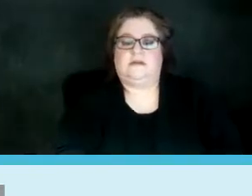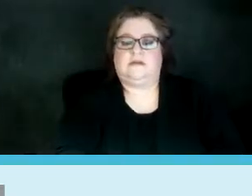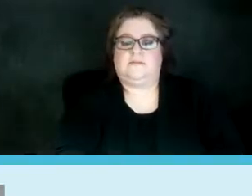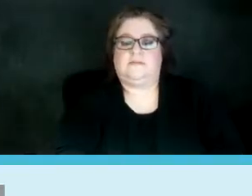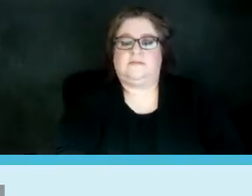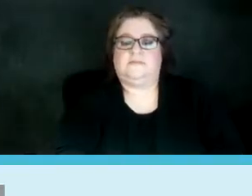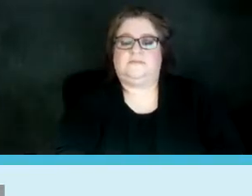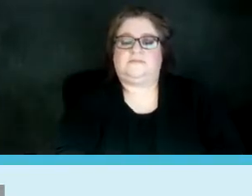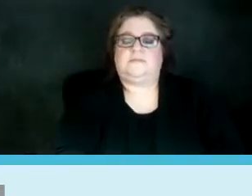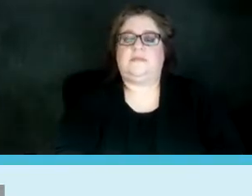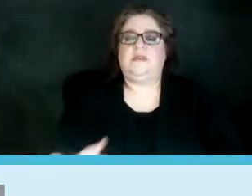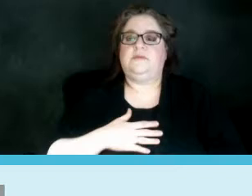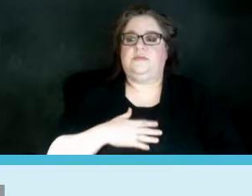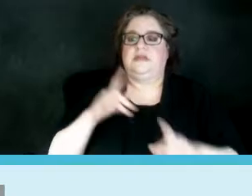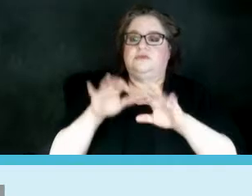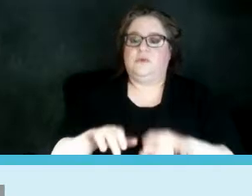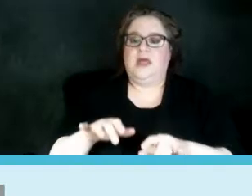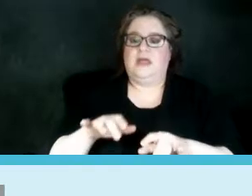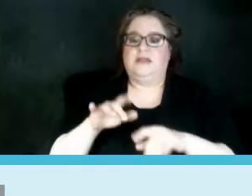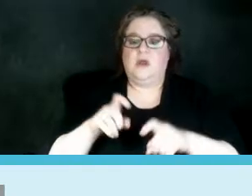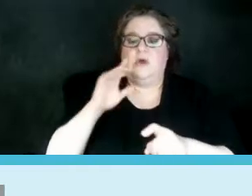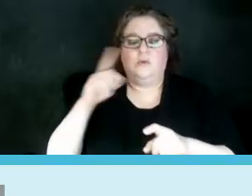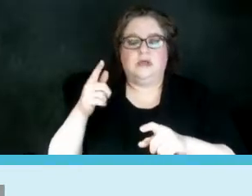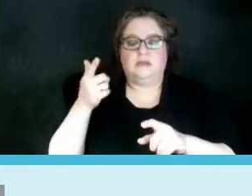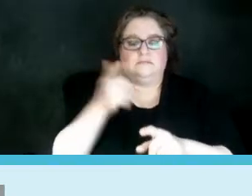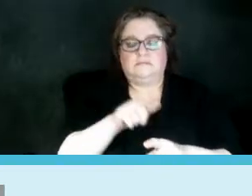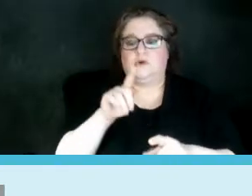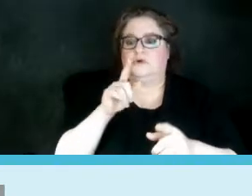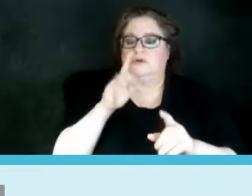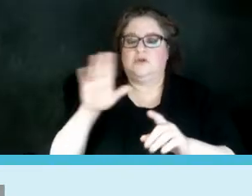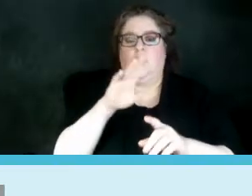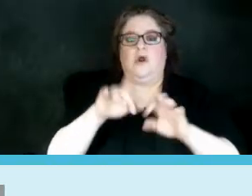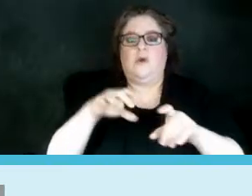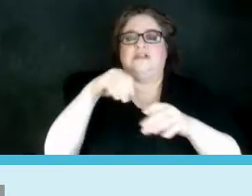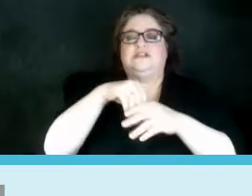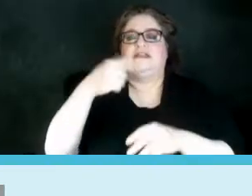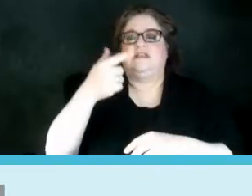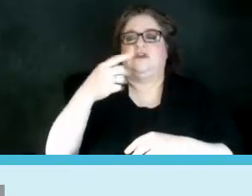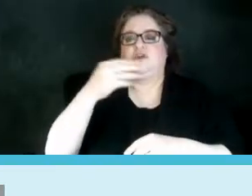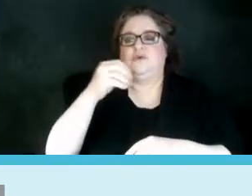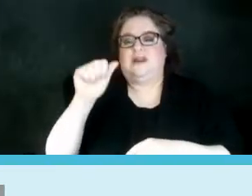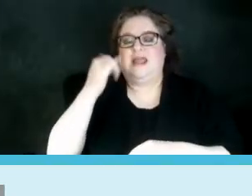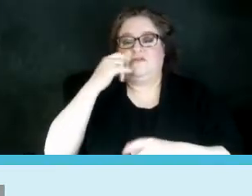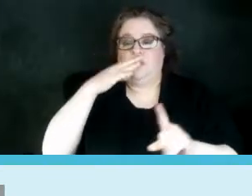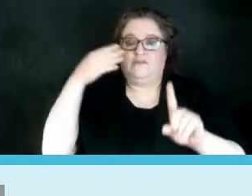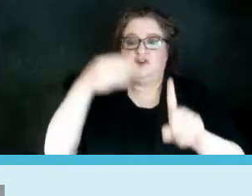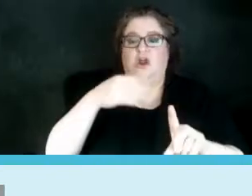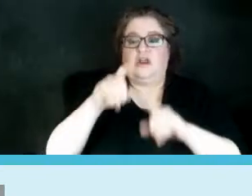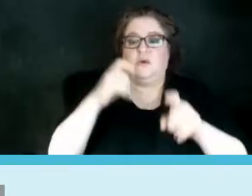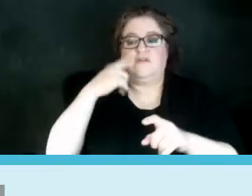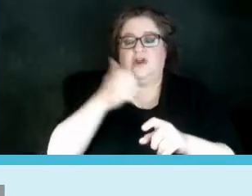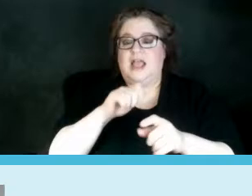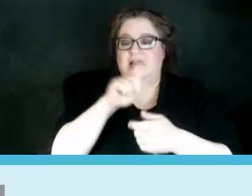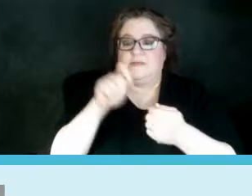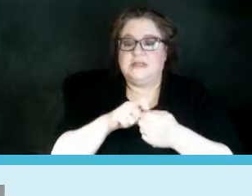in, because once we finish the panel discussion, we're gonna go right to your questions that you put in the Q&A. If you have very targeted questions for any